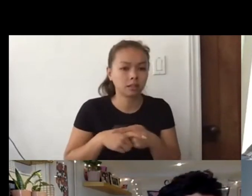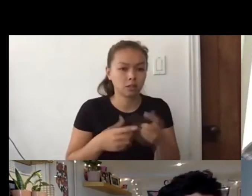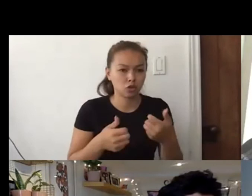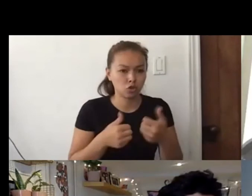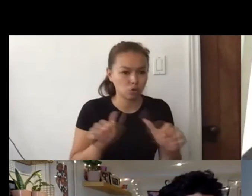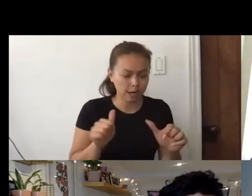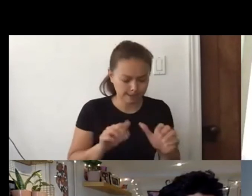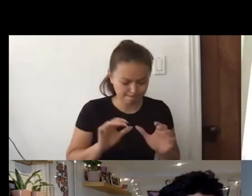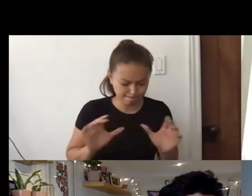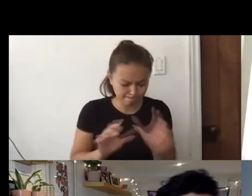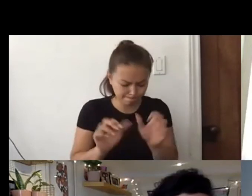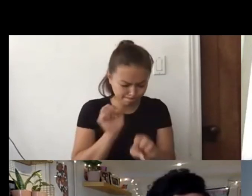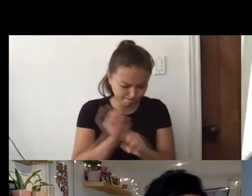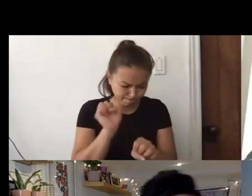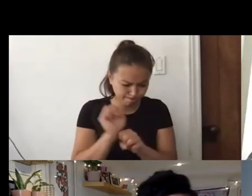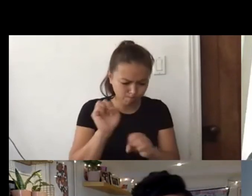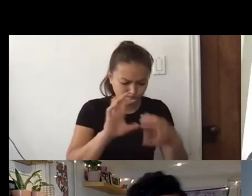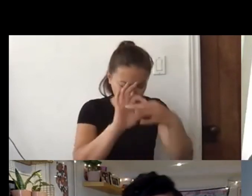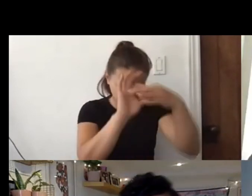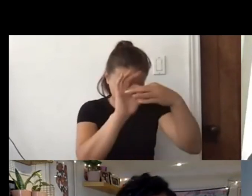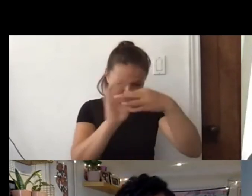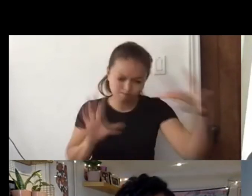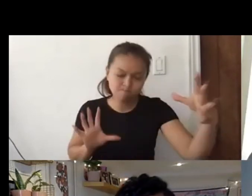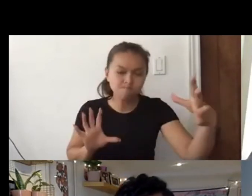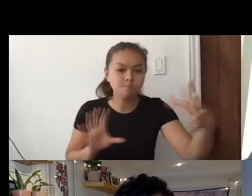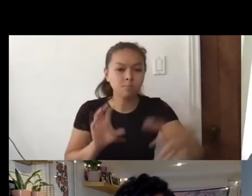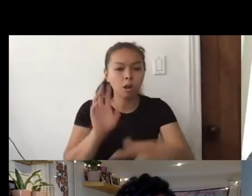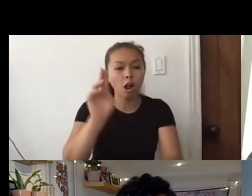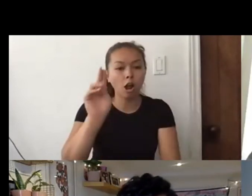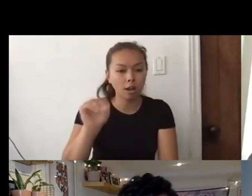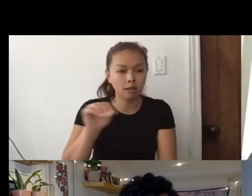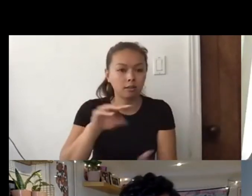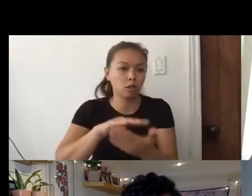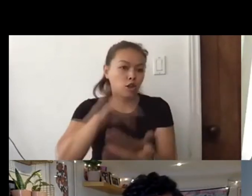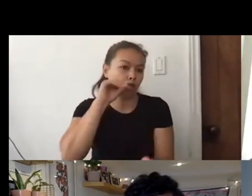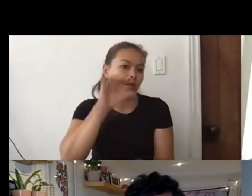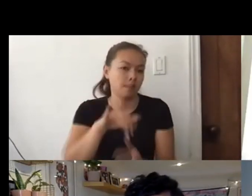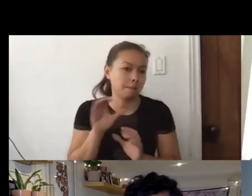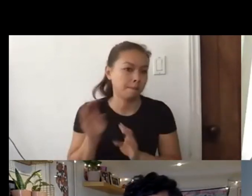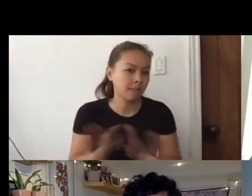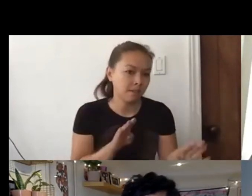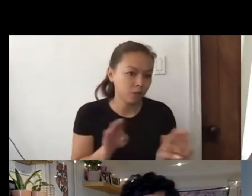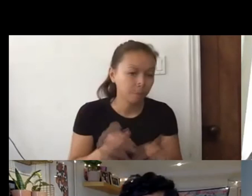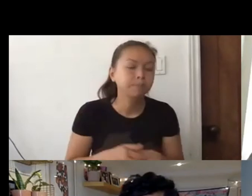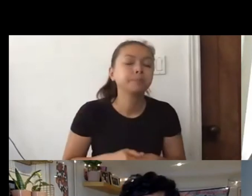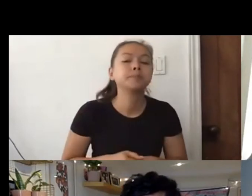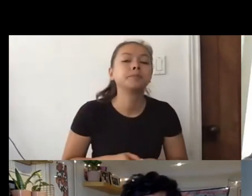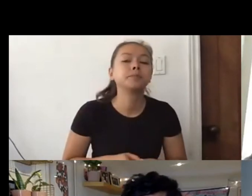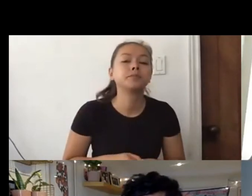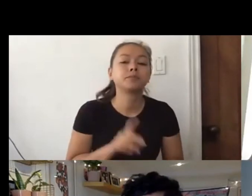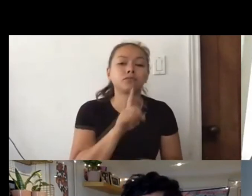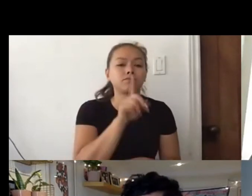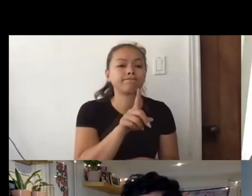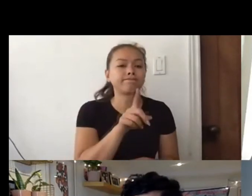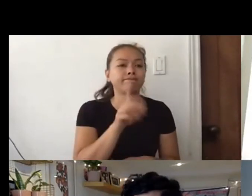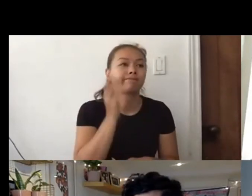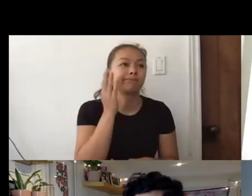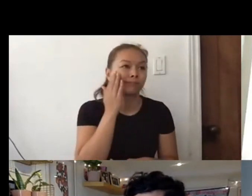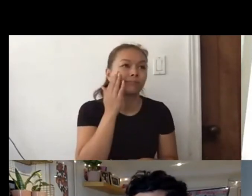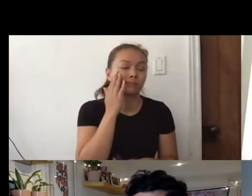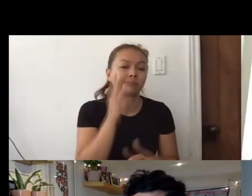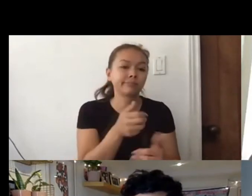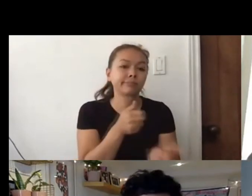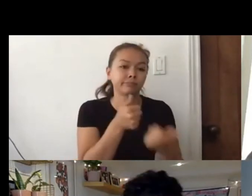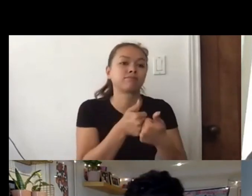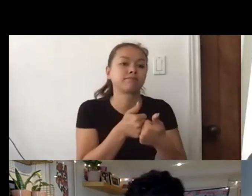behavior. And we've all talked about how unlearning is challenging and difficult, but it's important and it's part of the